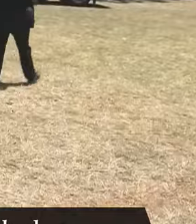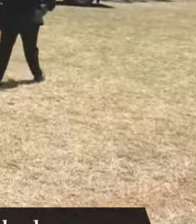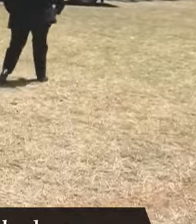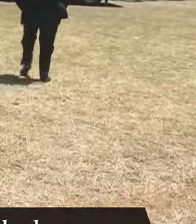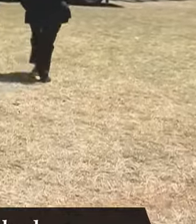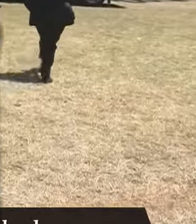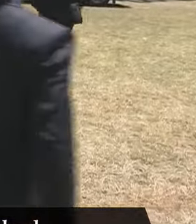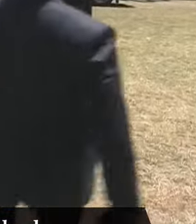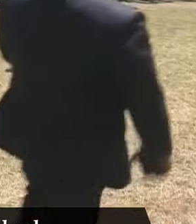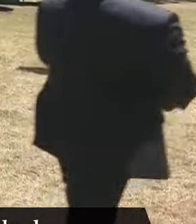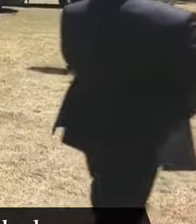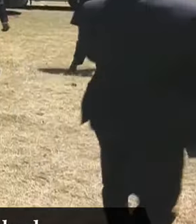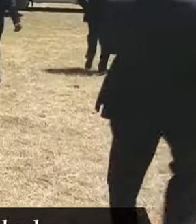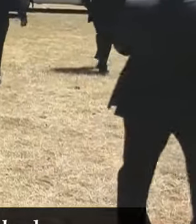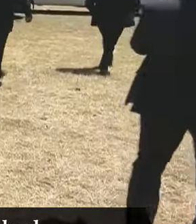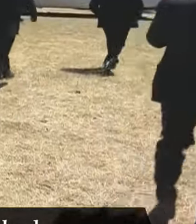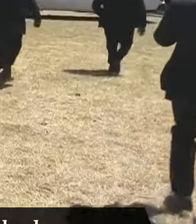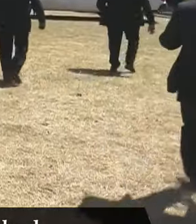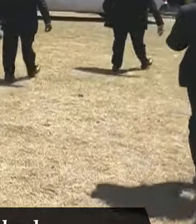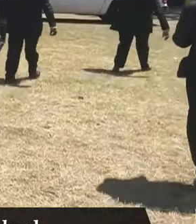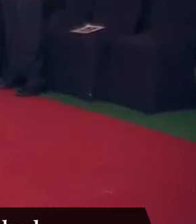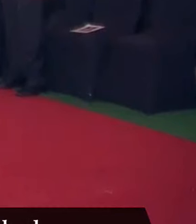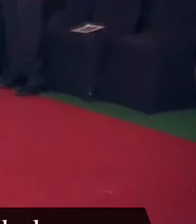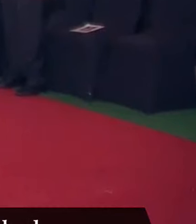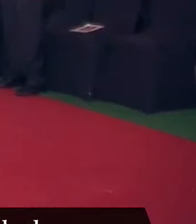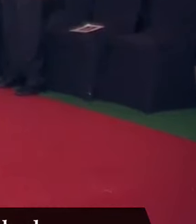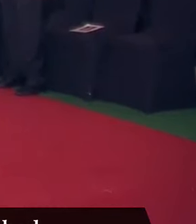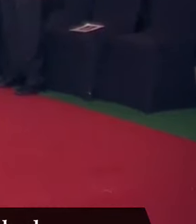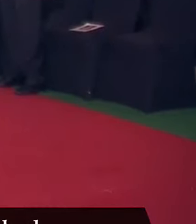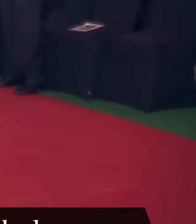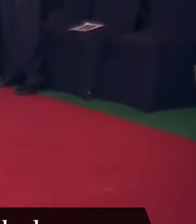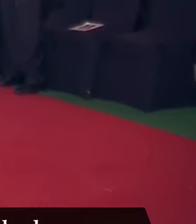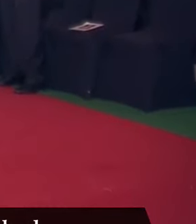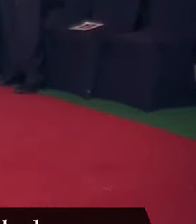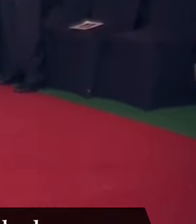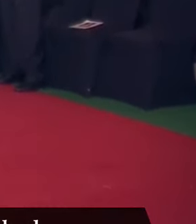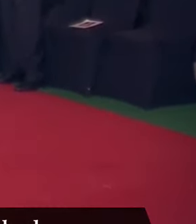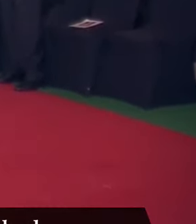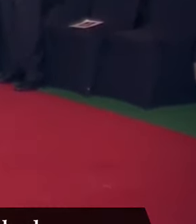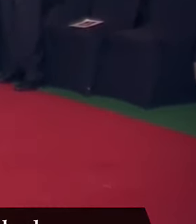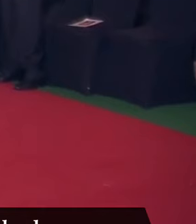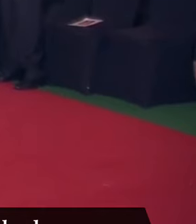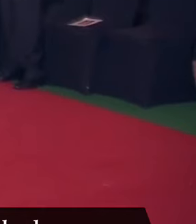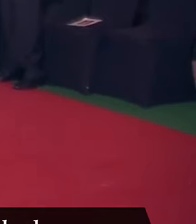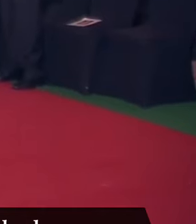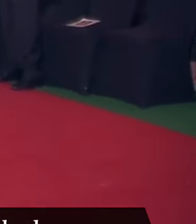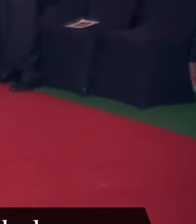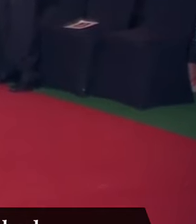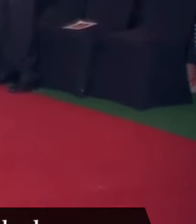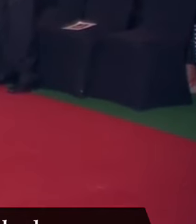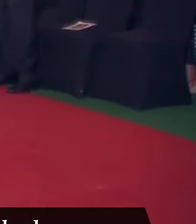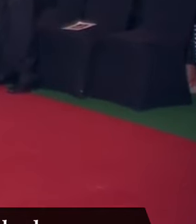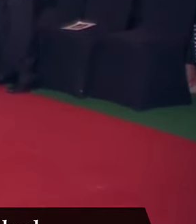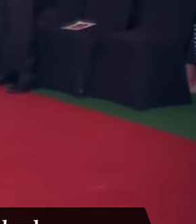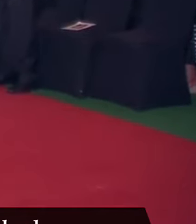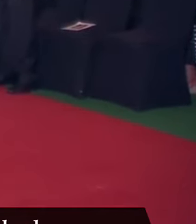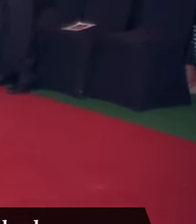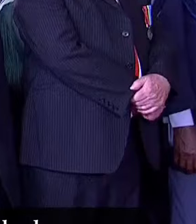placed into a grave next to his brother, Aziz Pahad. But before we do that, there will be a short